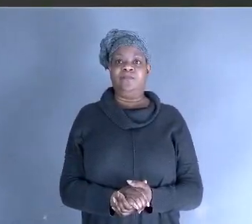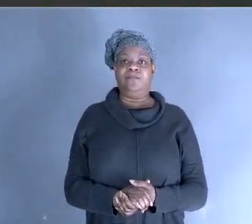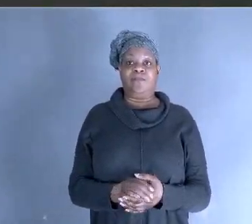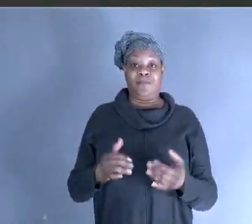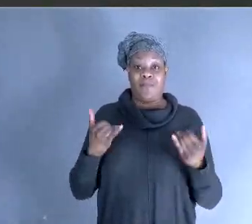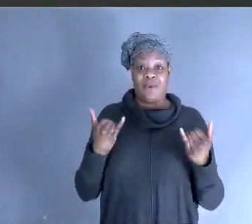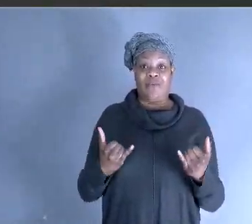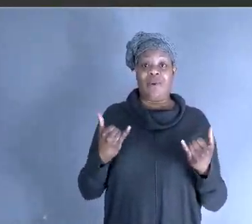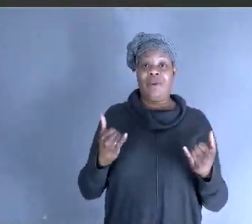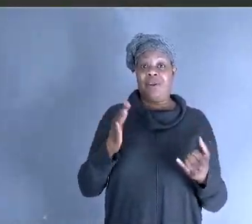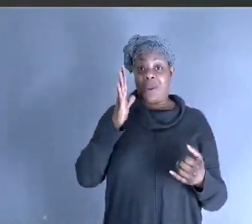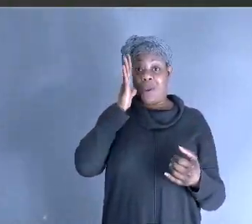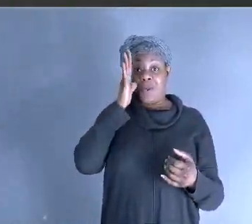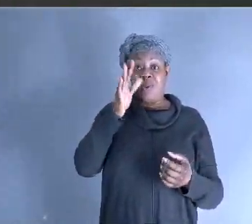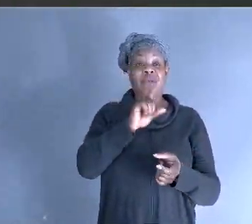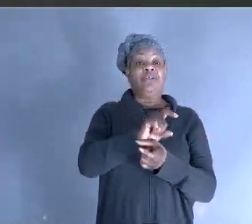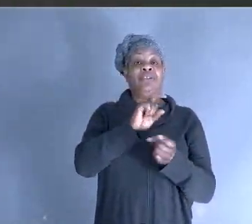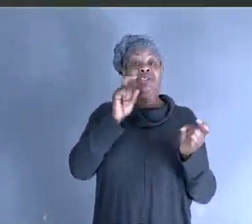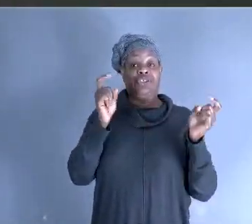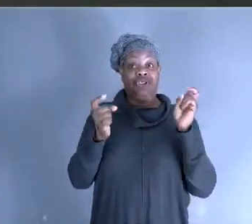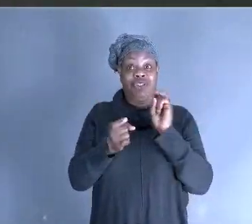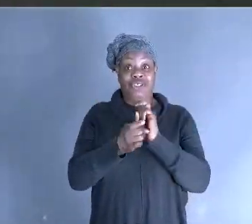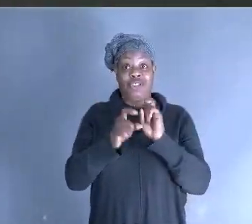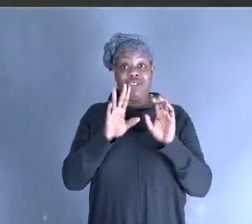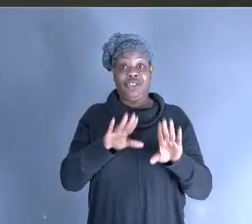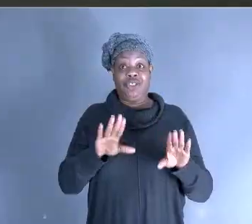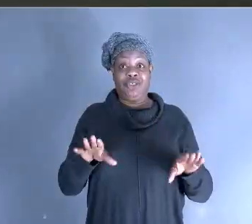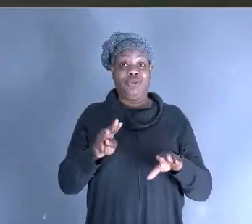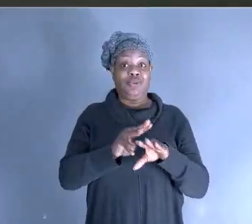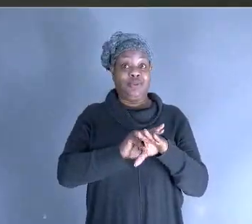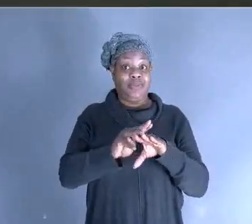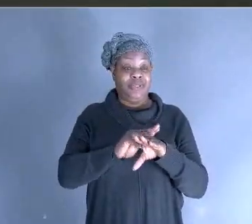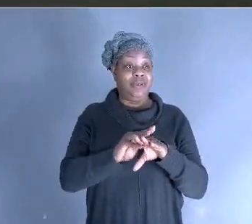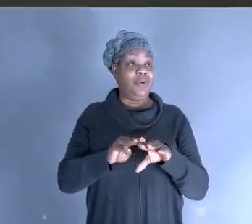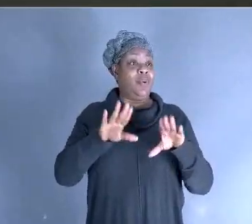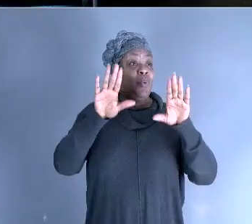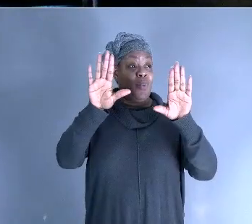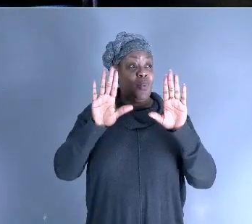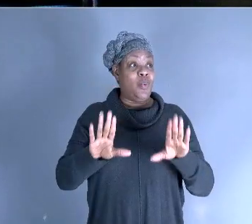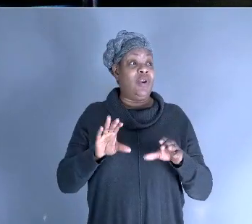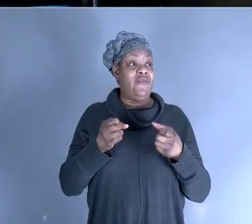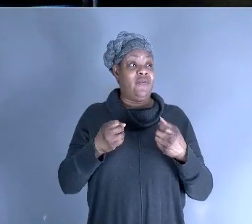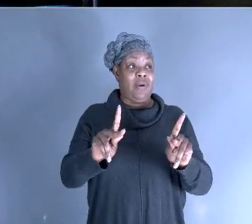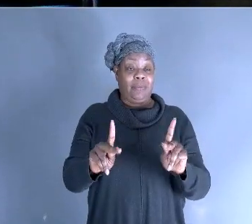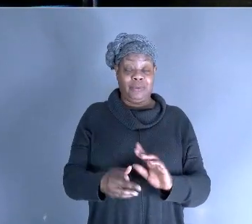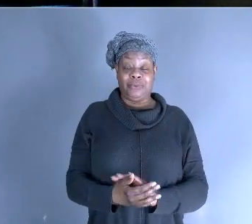to relaunch our children's ministry what an incredible opportunity the lord has given to us